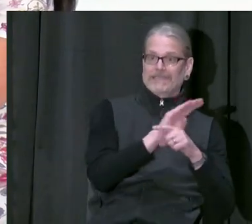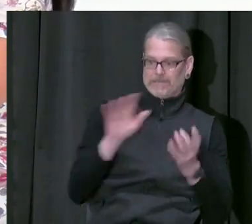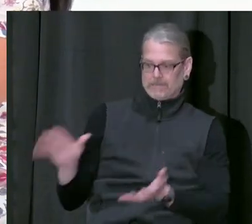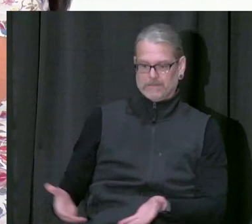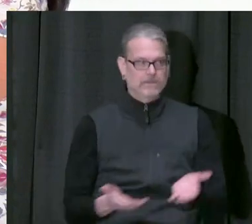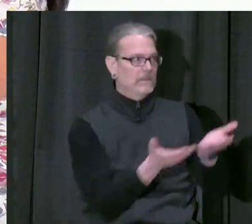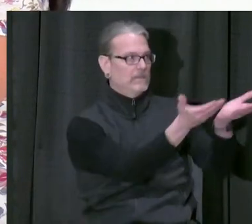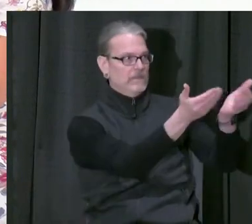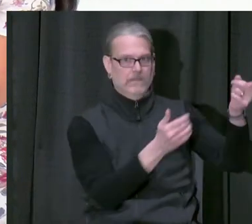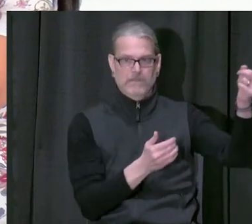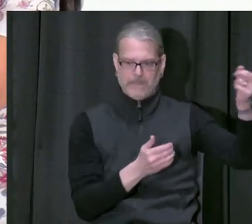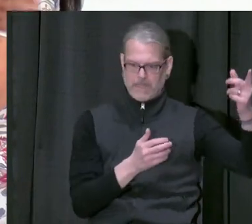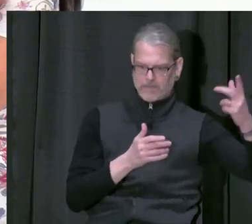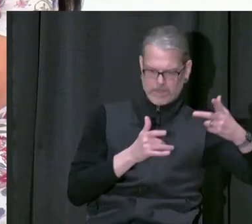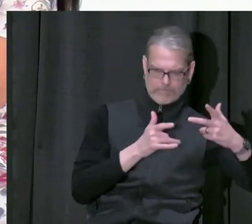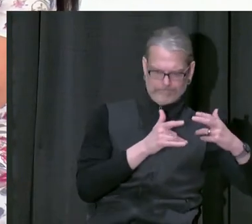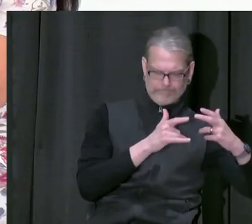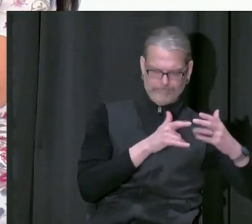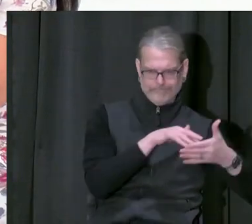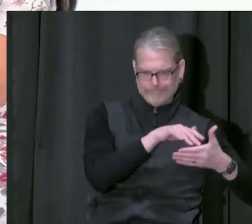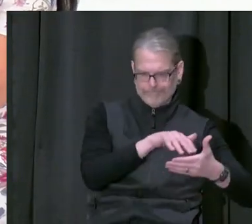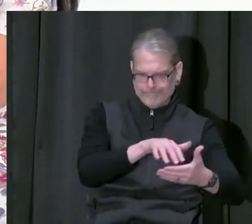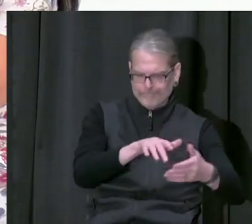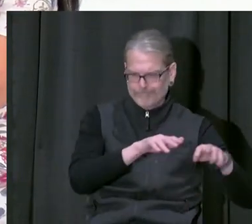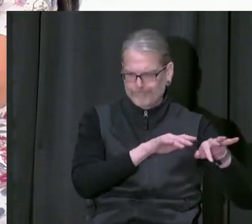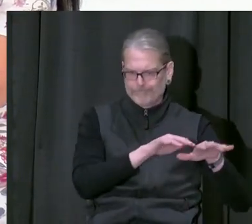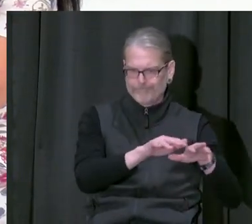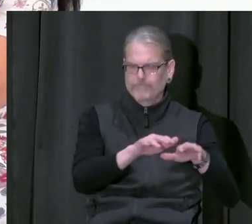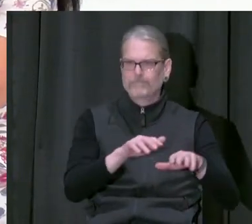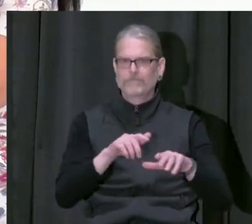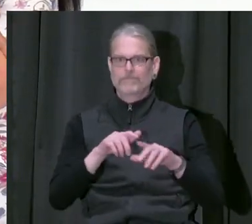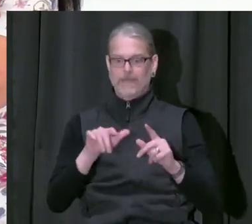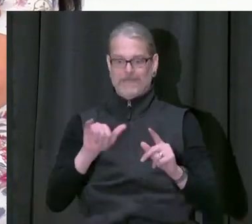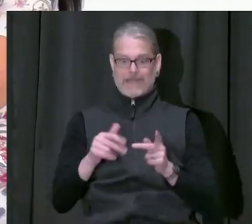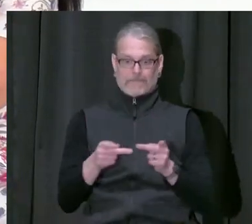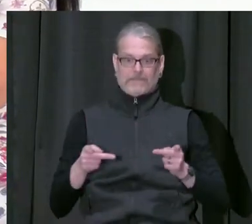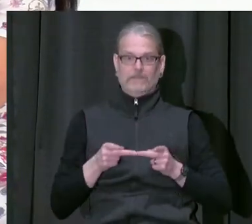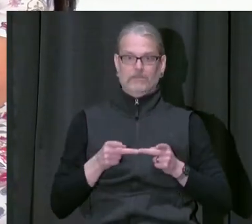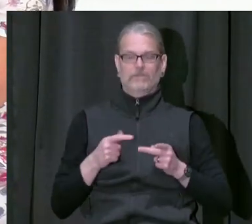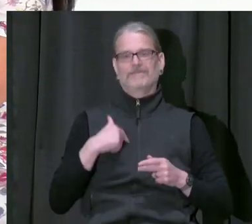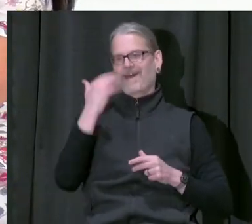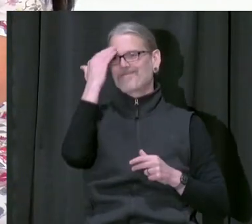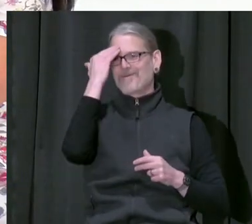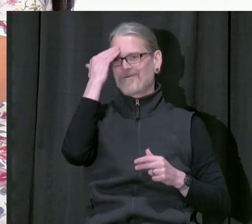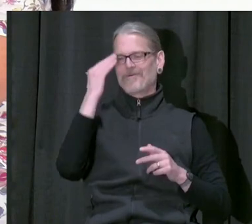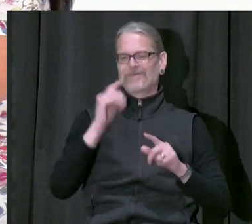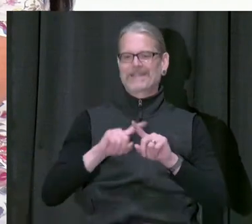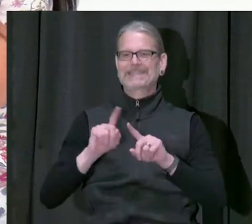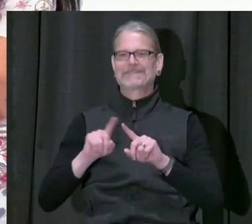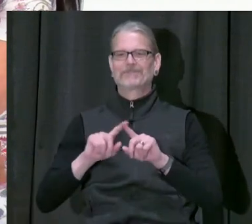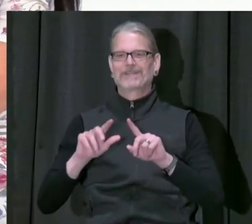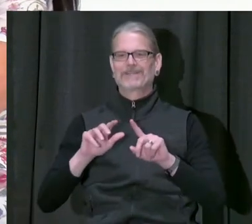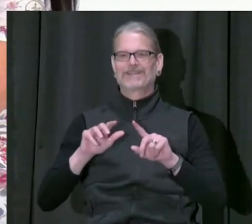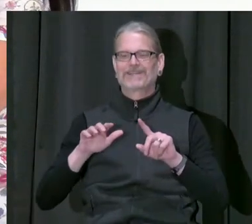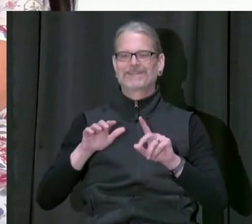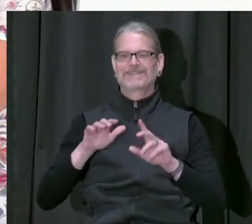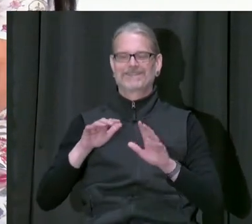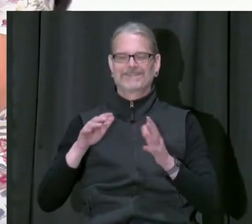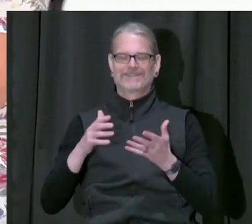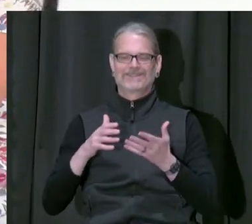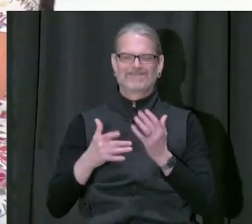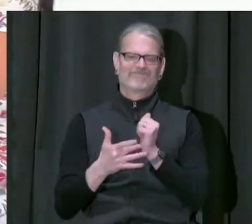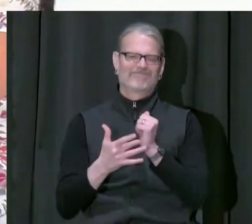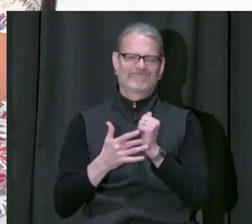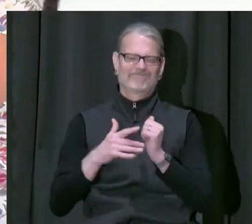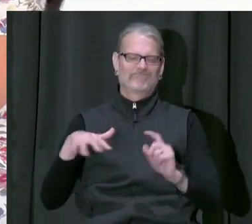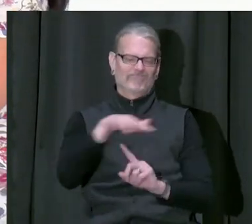it so many. But having been in that position, I know the different parameters. So what we did was, we